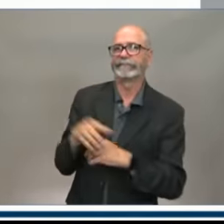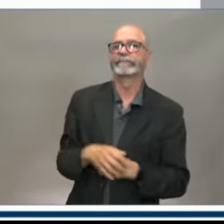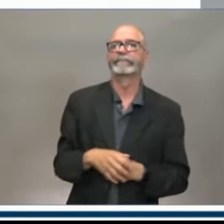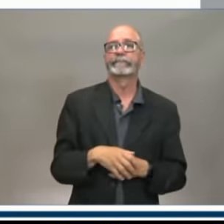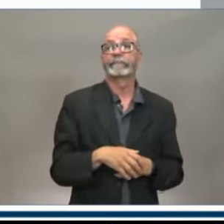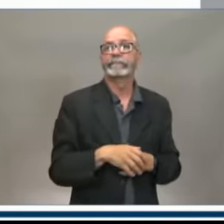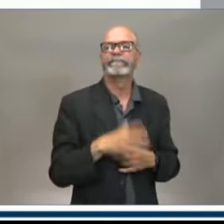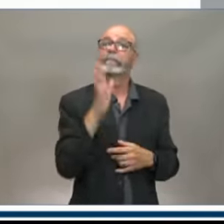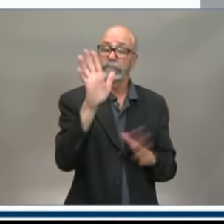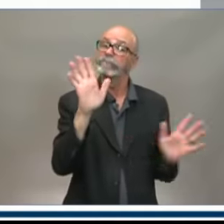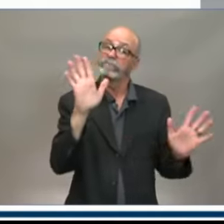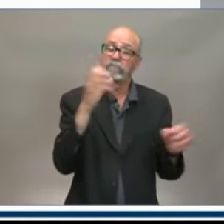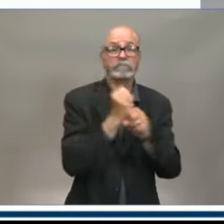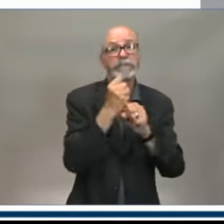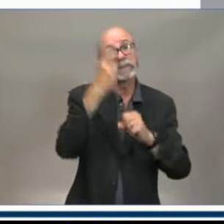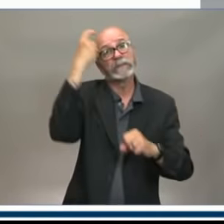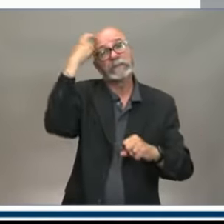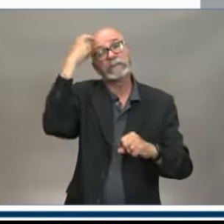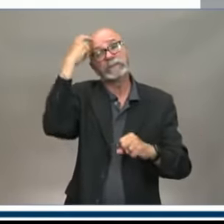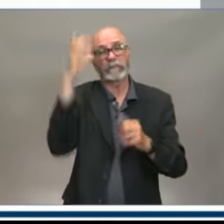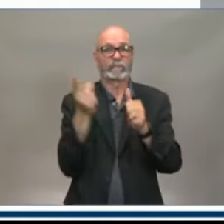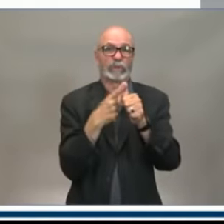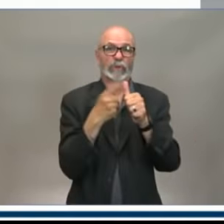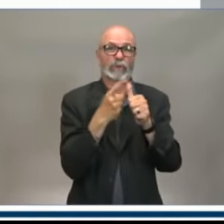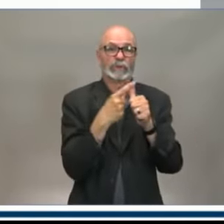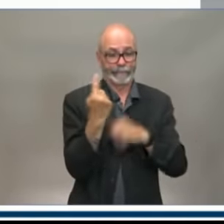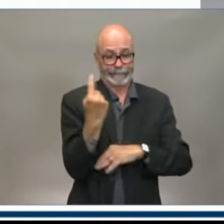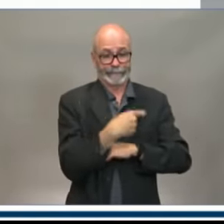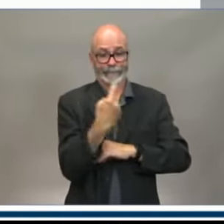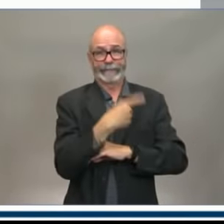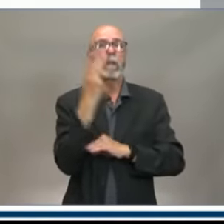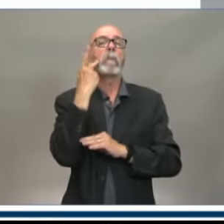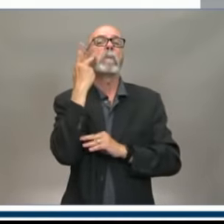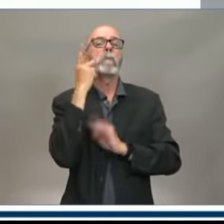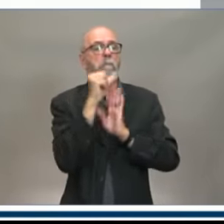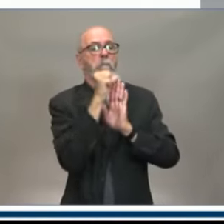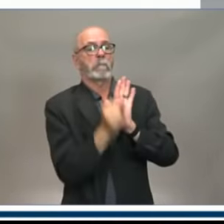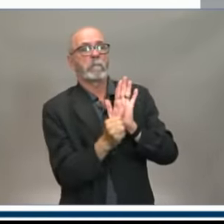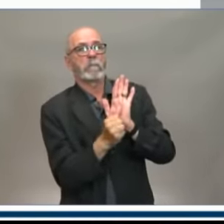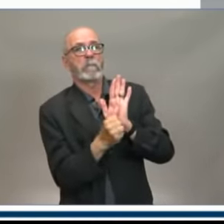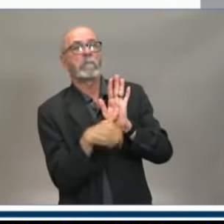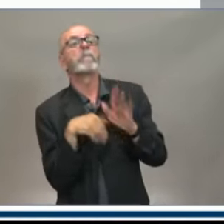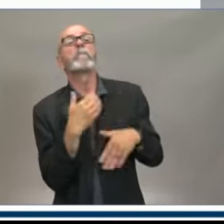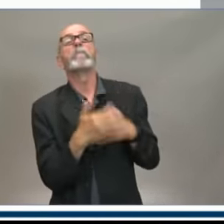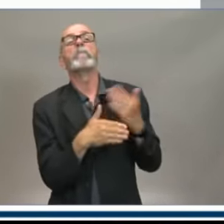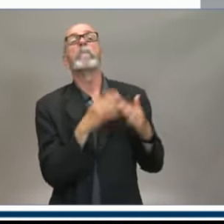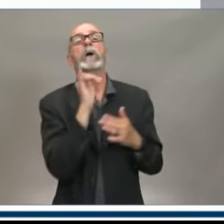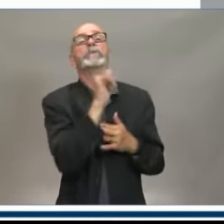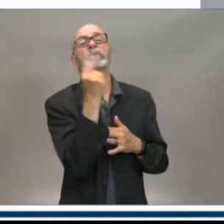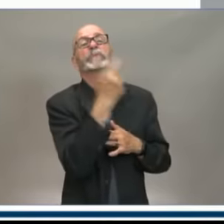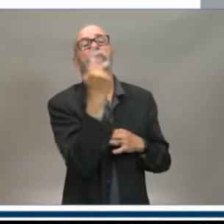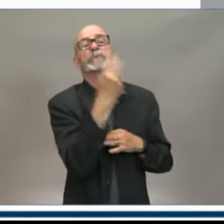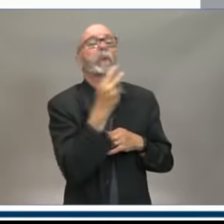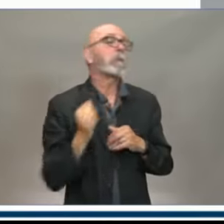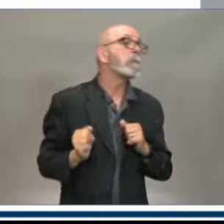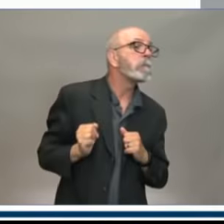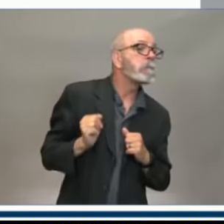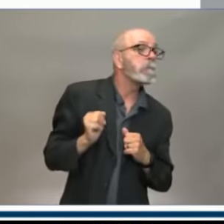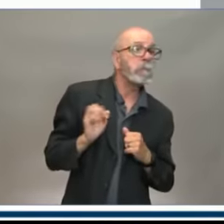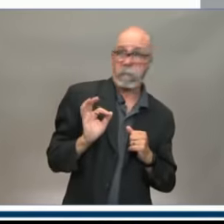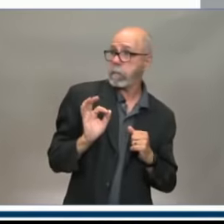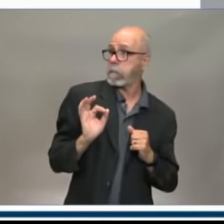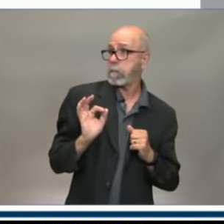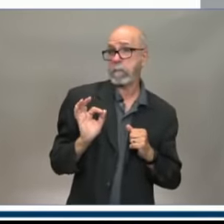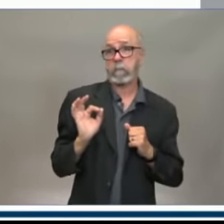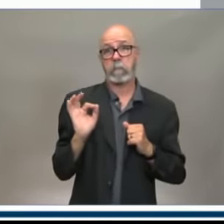is with day and short stay surgeries, and in the coming weeks, I know the active planning in the healthcare system about how do we